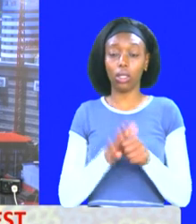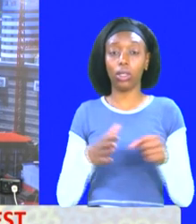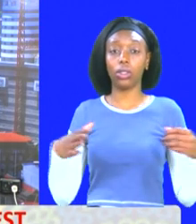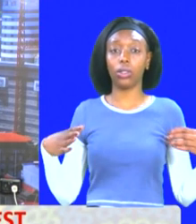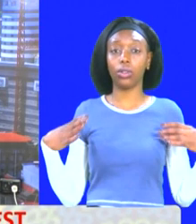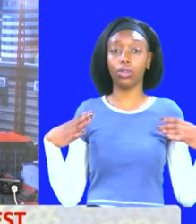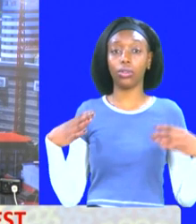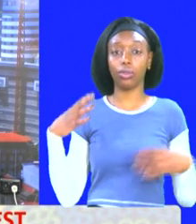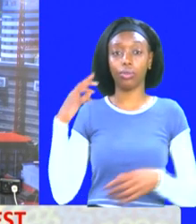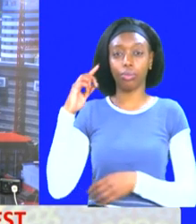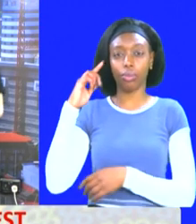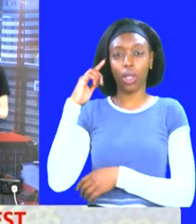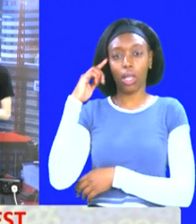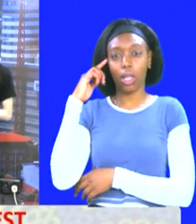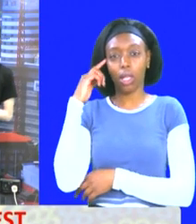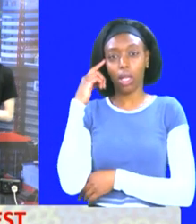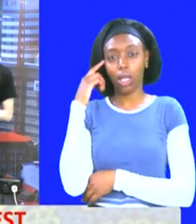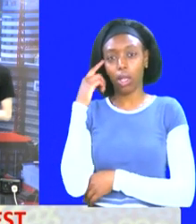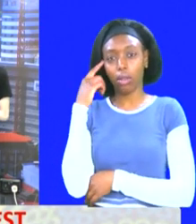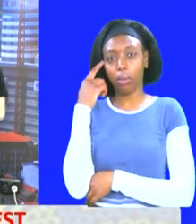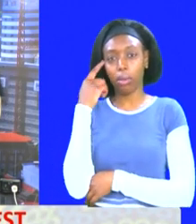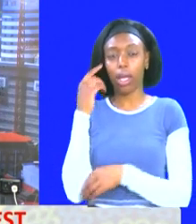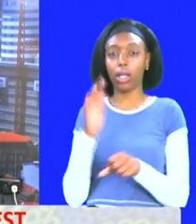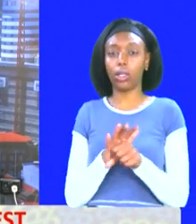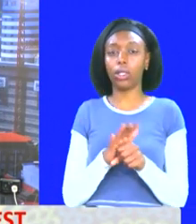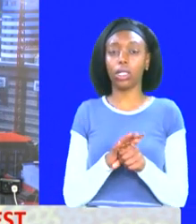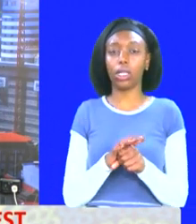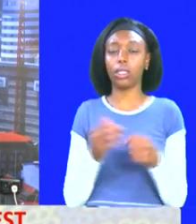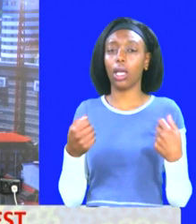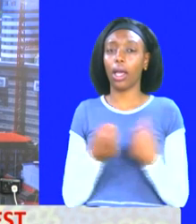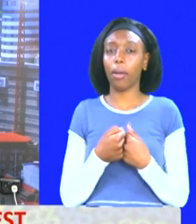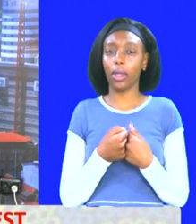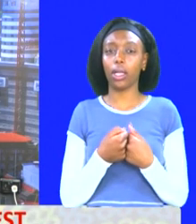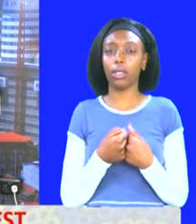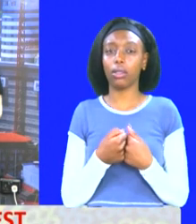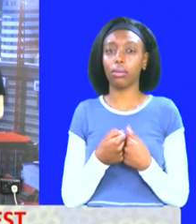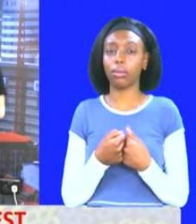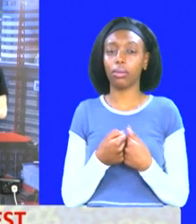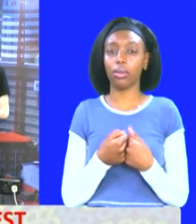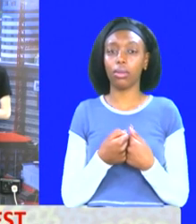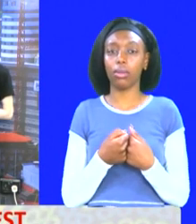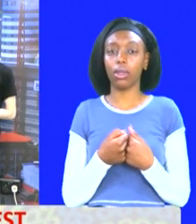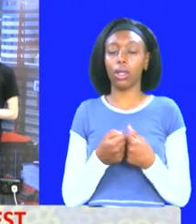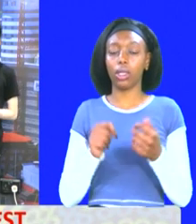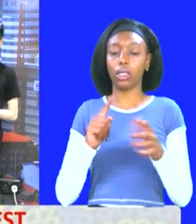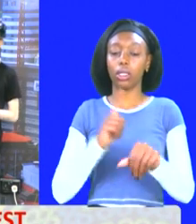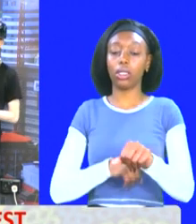just atastaki kuingilili at yours. Juni nini may happen. Together you should mention what were ex.